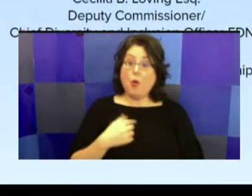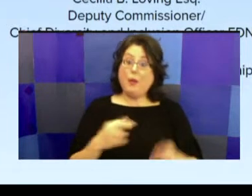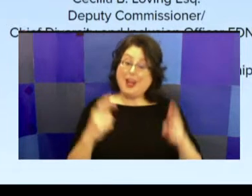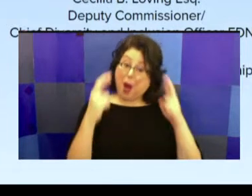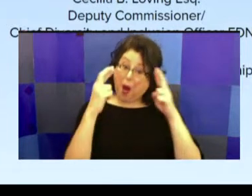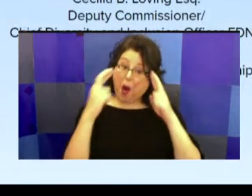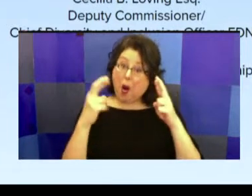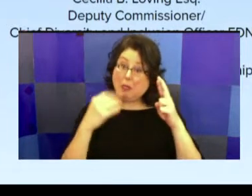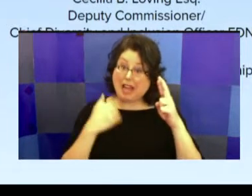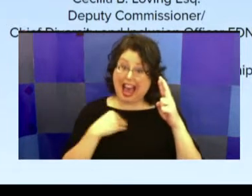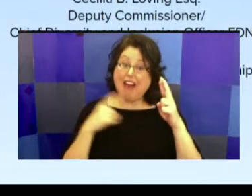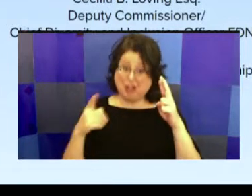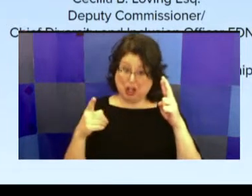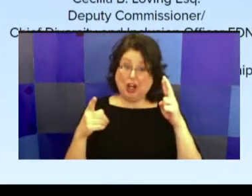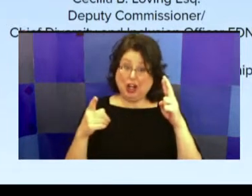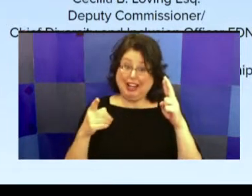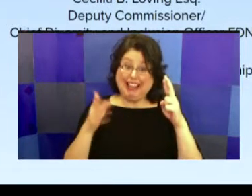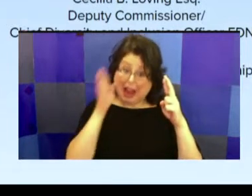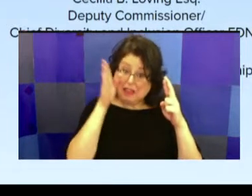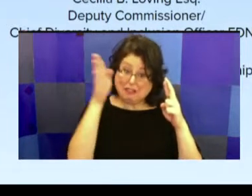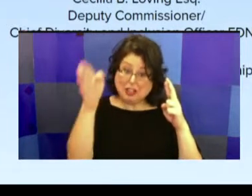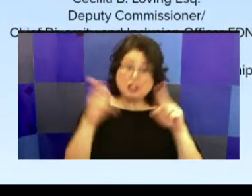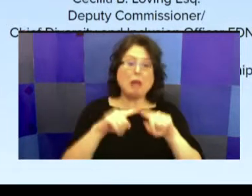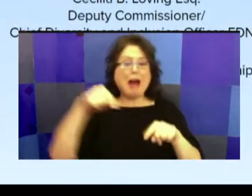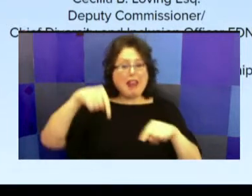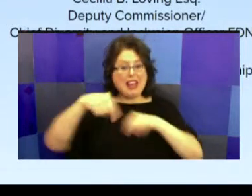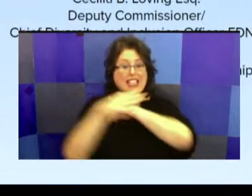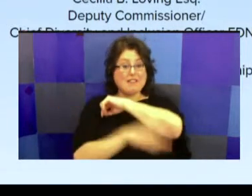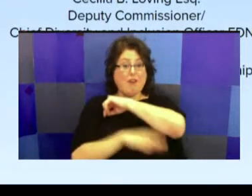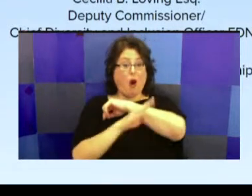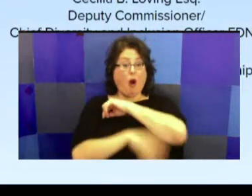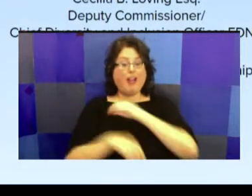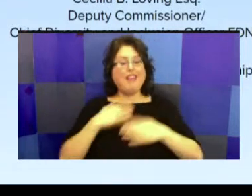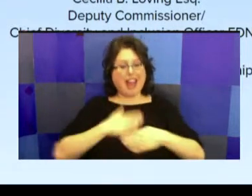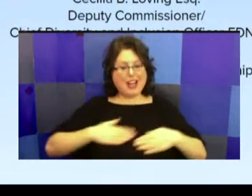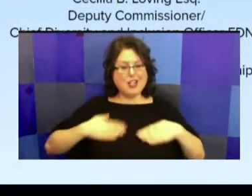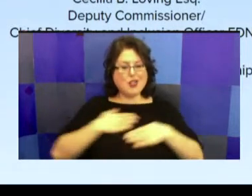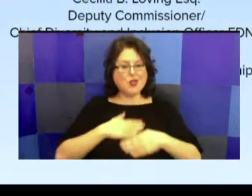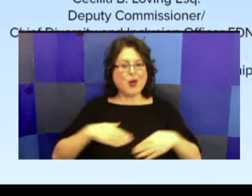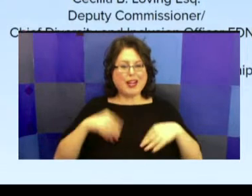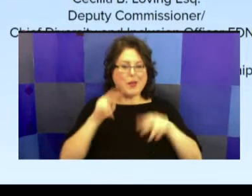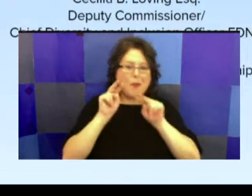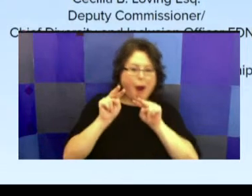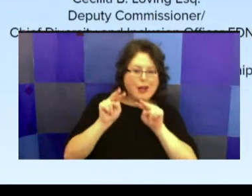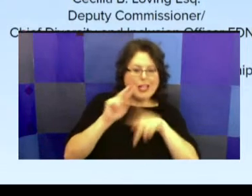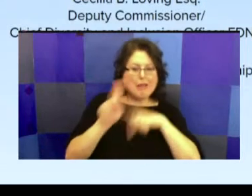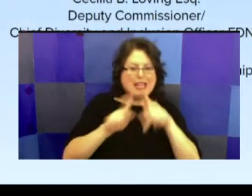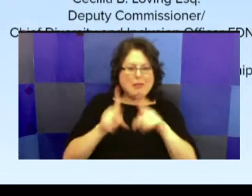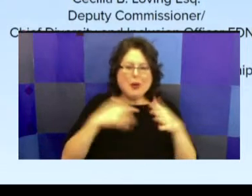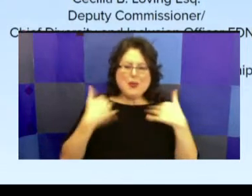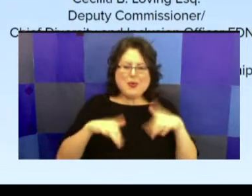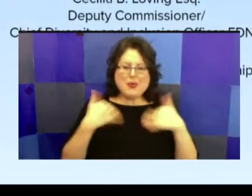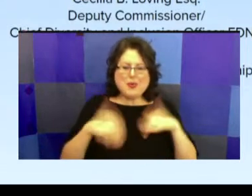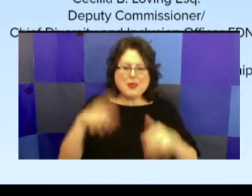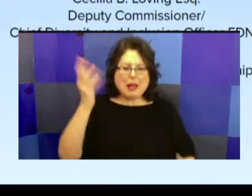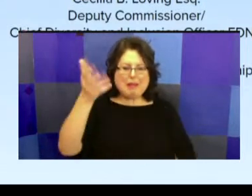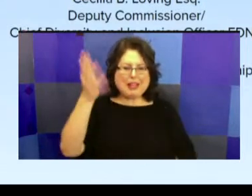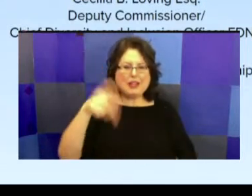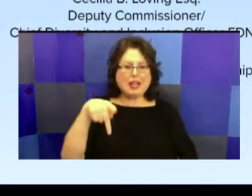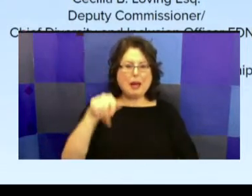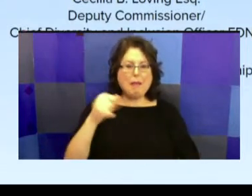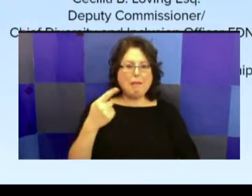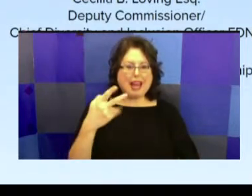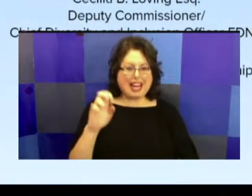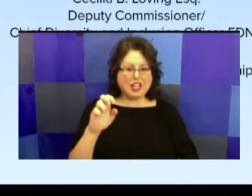future. Last year and this fall, students enjoyed keynote addresses from some dynamic speakers. Paige Castellan,